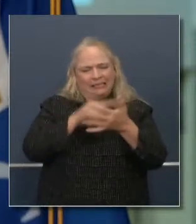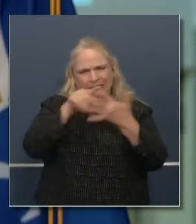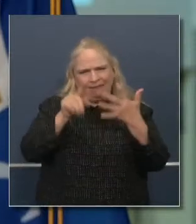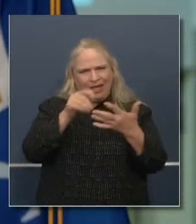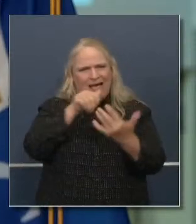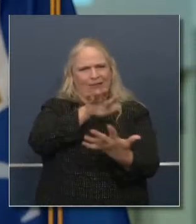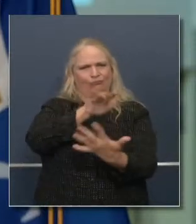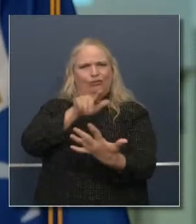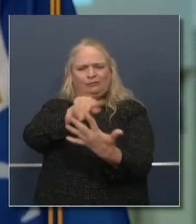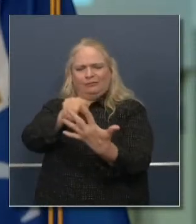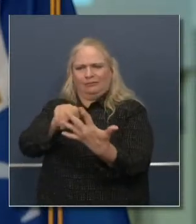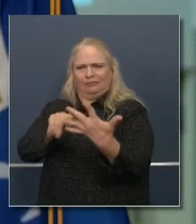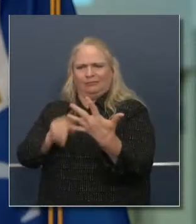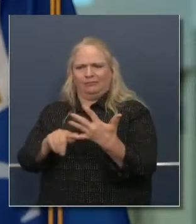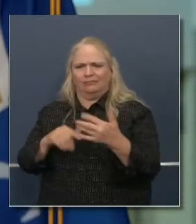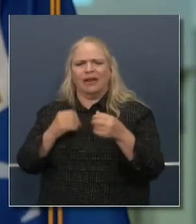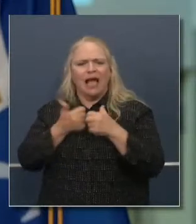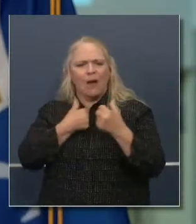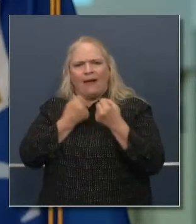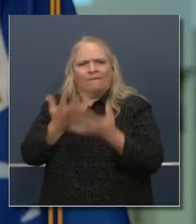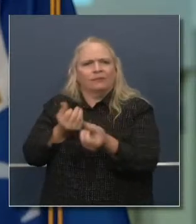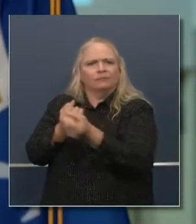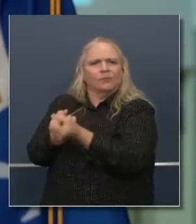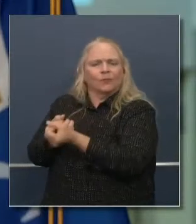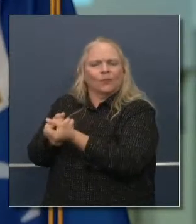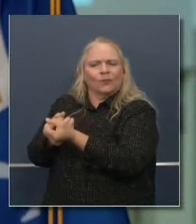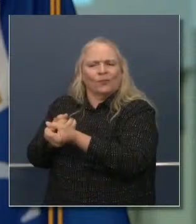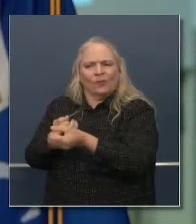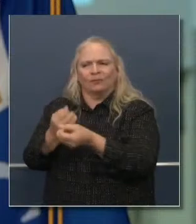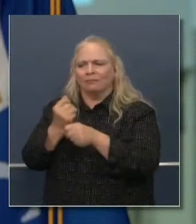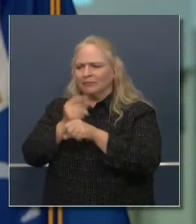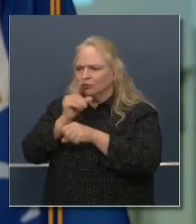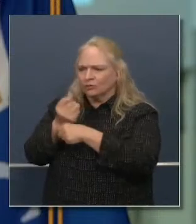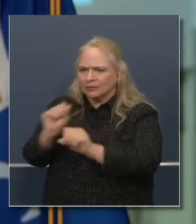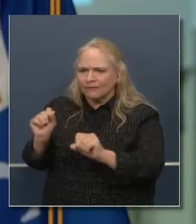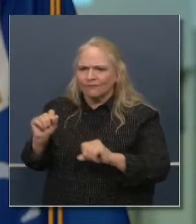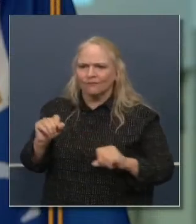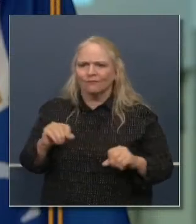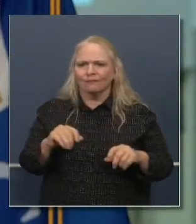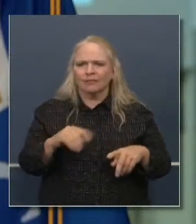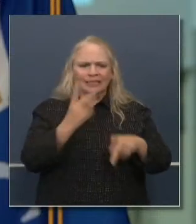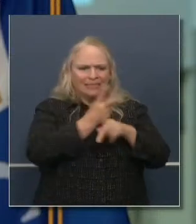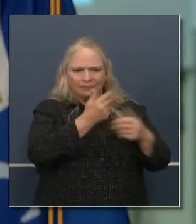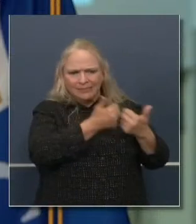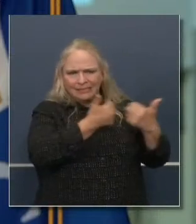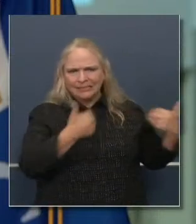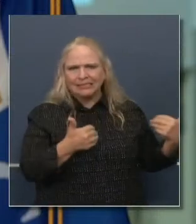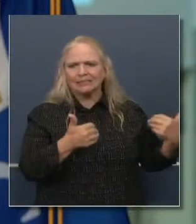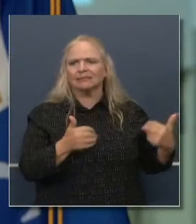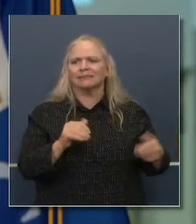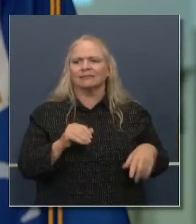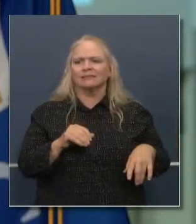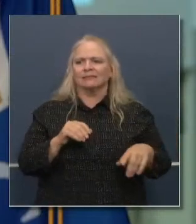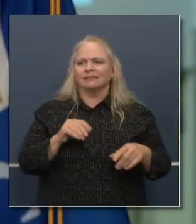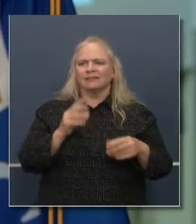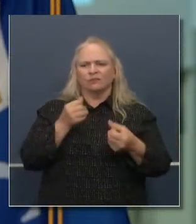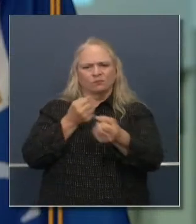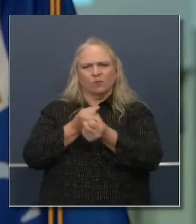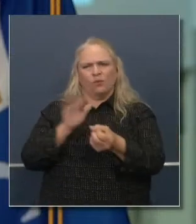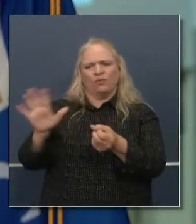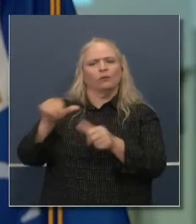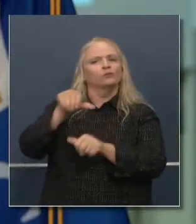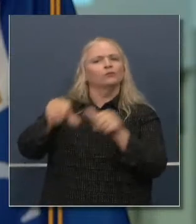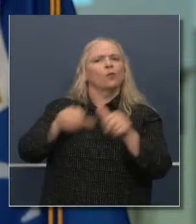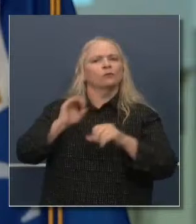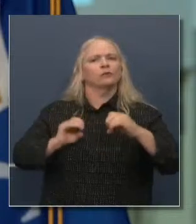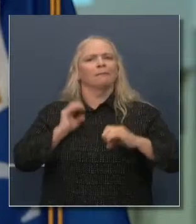learning and how to make sure that we're addressing the divide in social and emotional concerns, obviously,